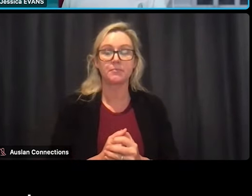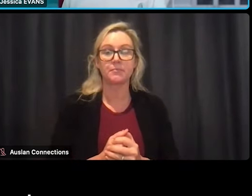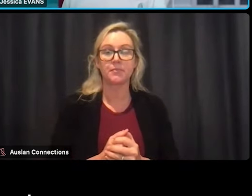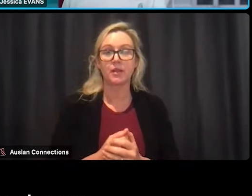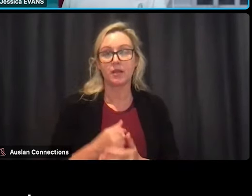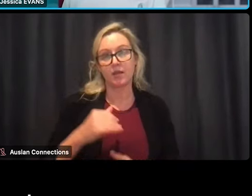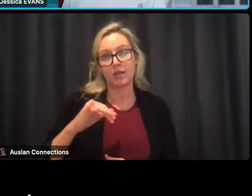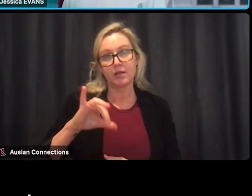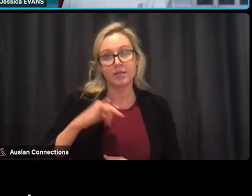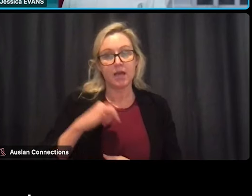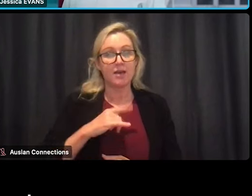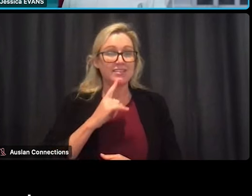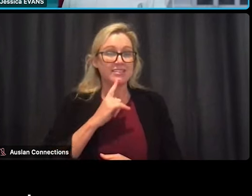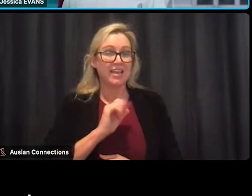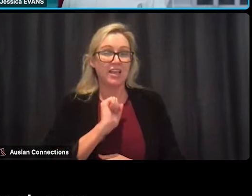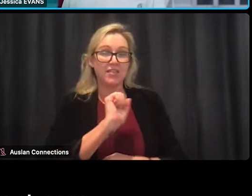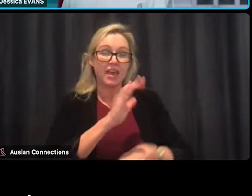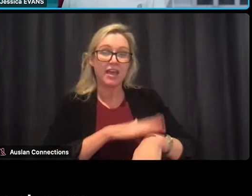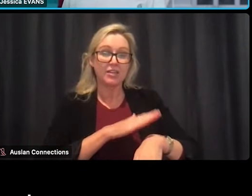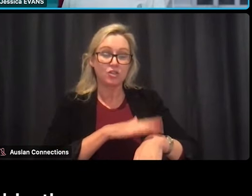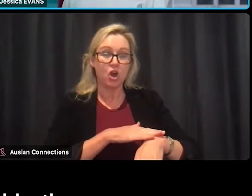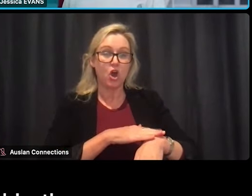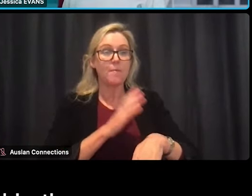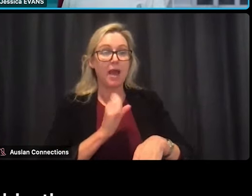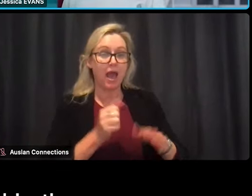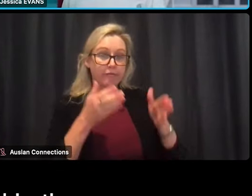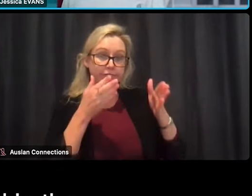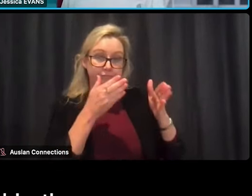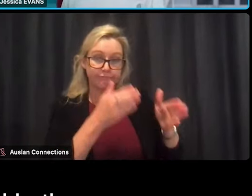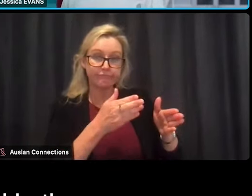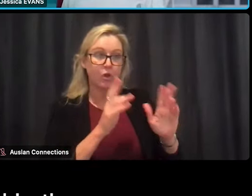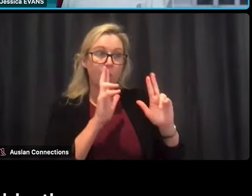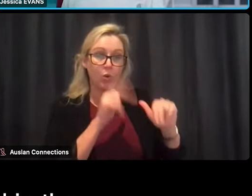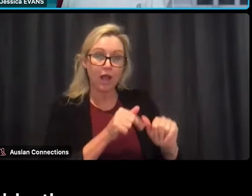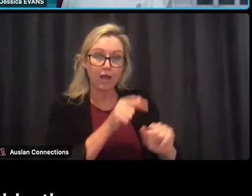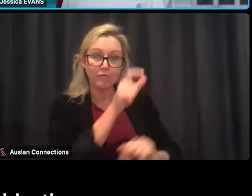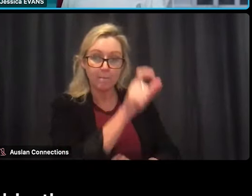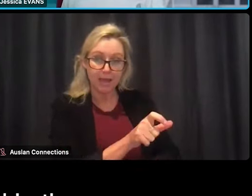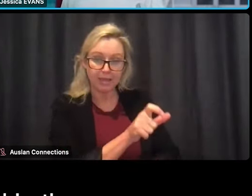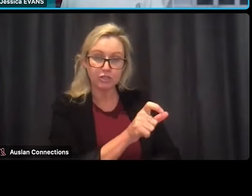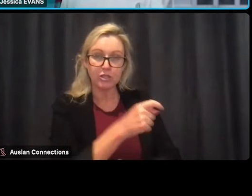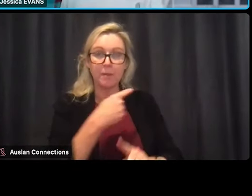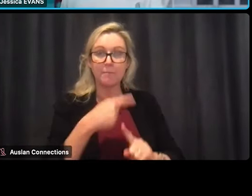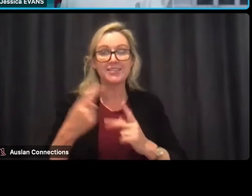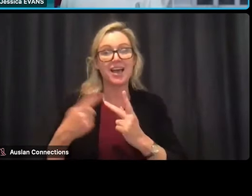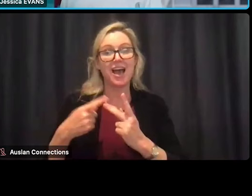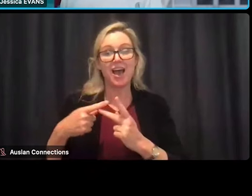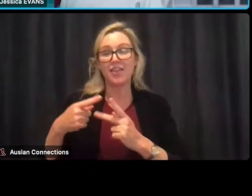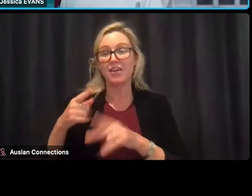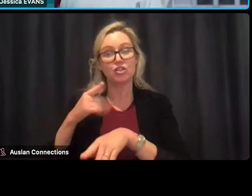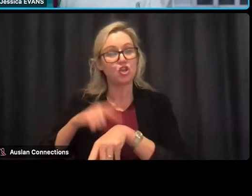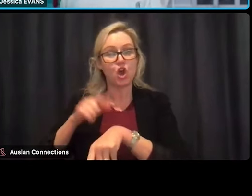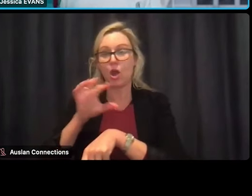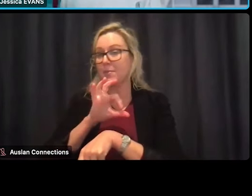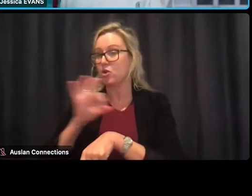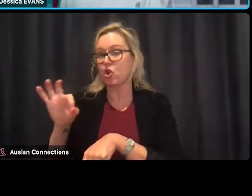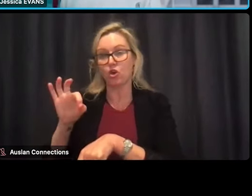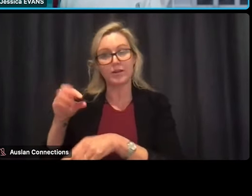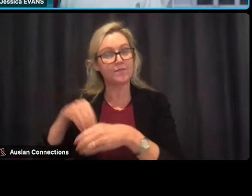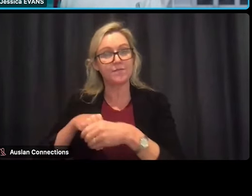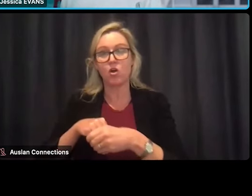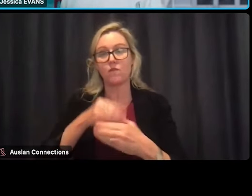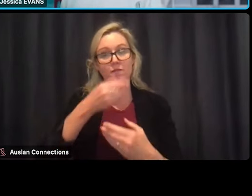member spends, say, 10% of their time providing direct care, how should their leave hours be reported in the non-worked hours